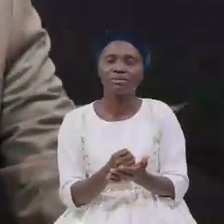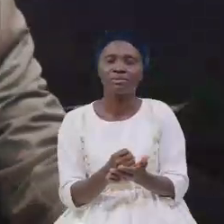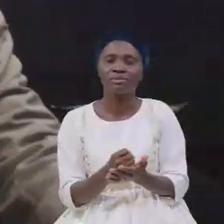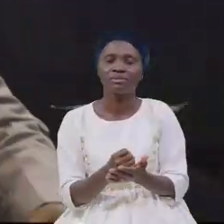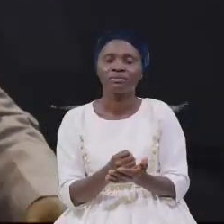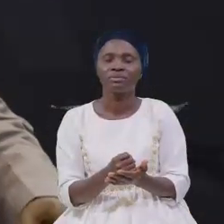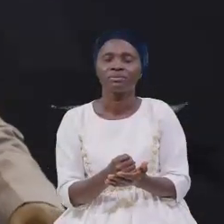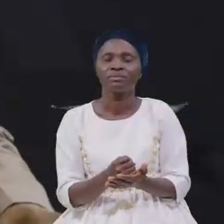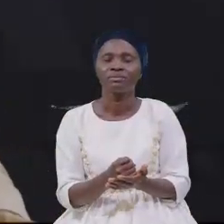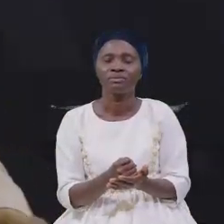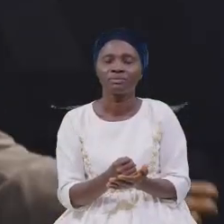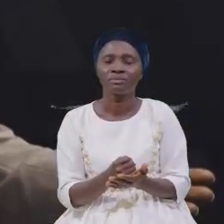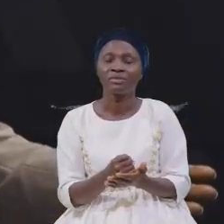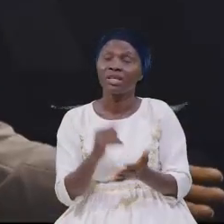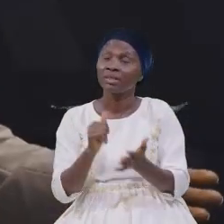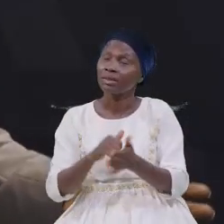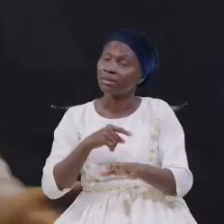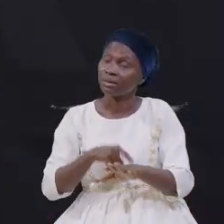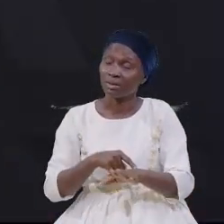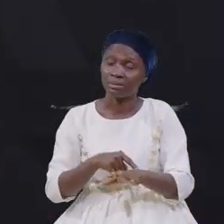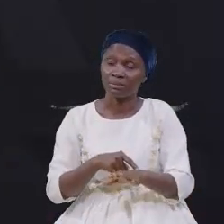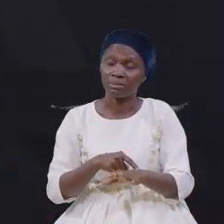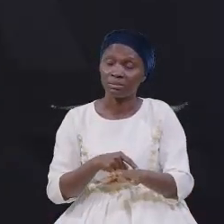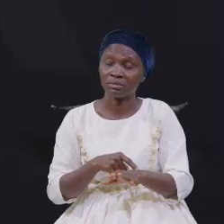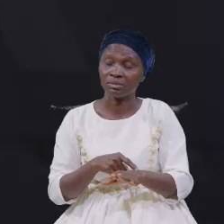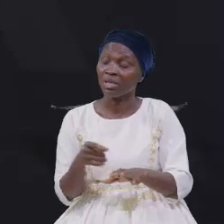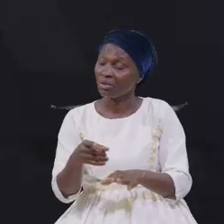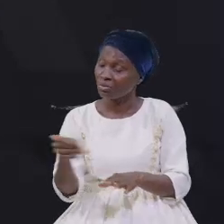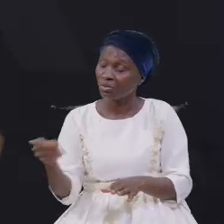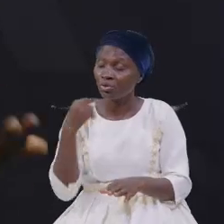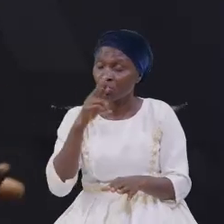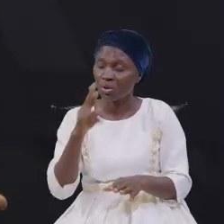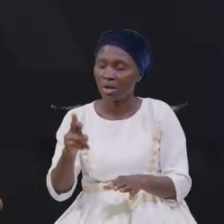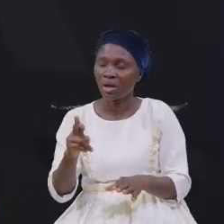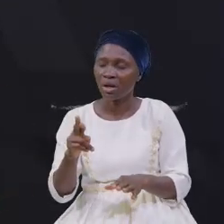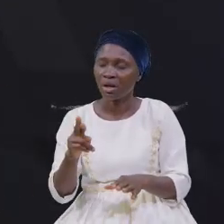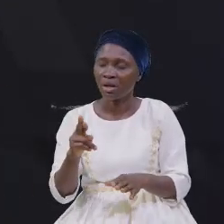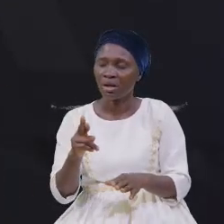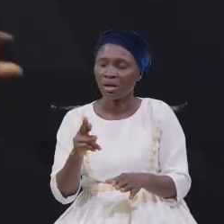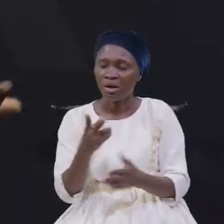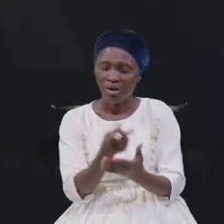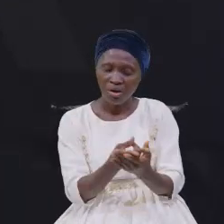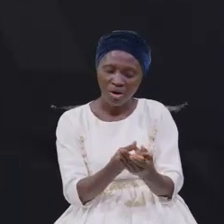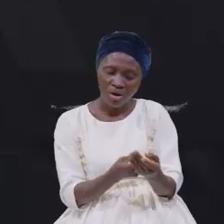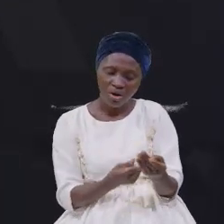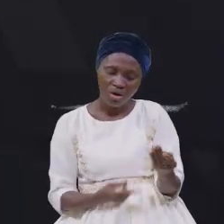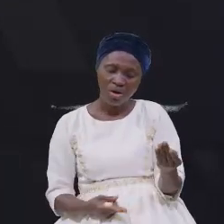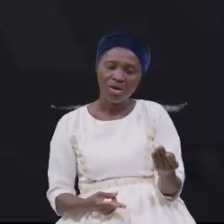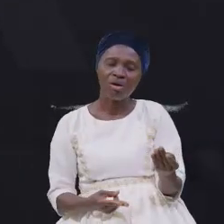At that time, those who were lying on stretches, they came up. At that